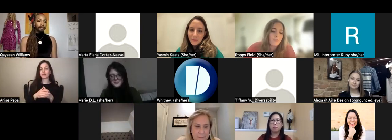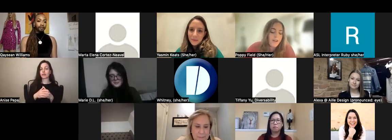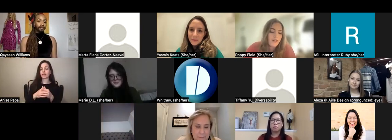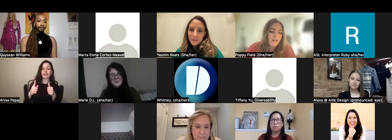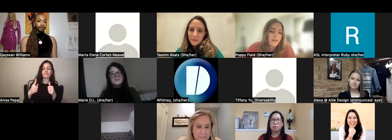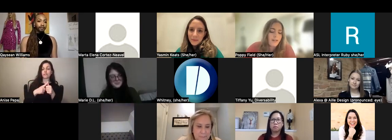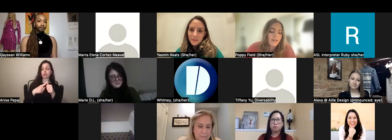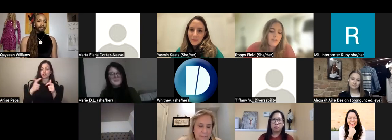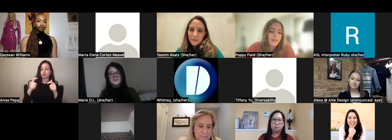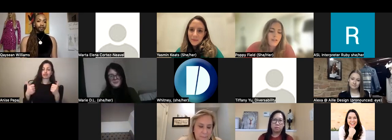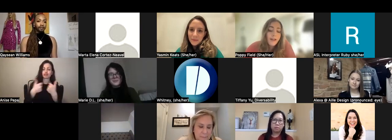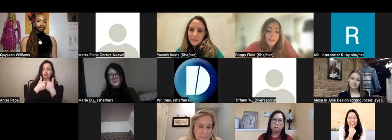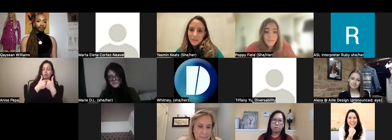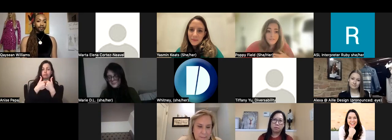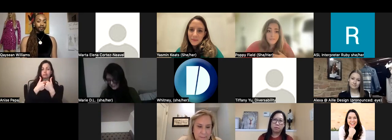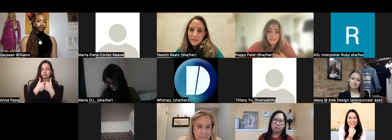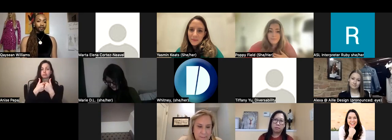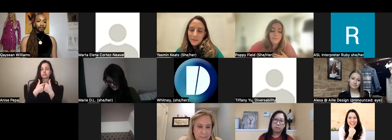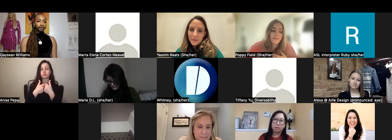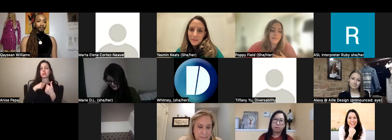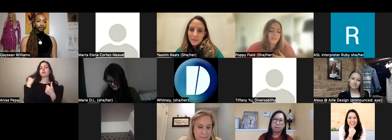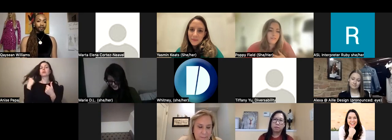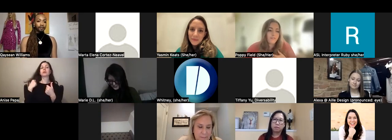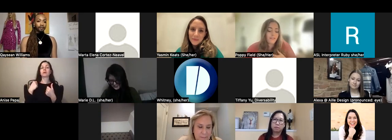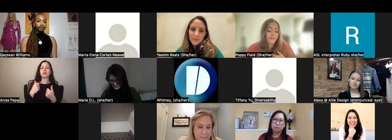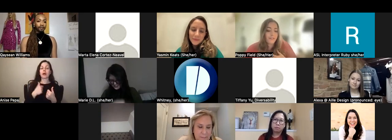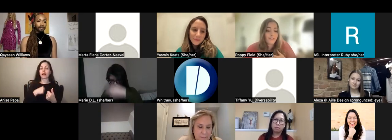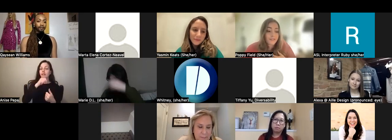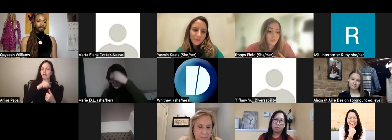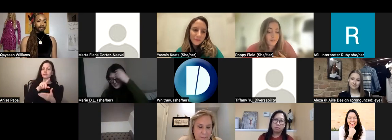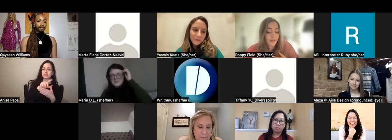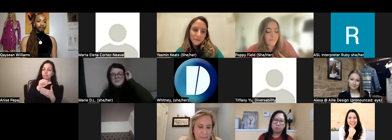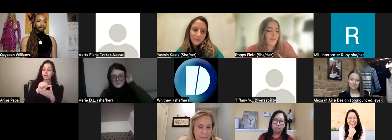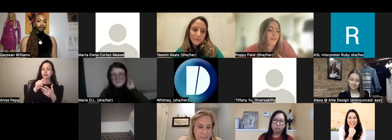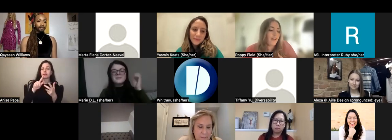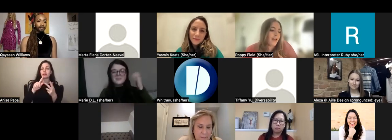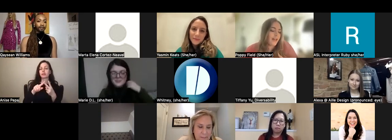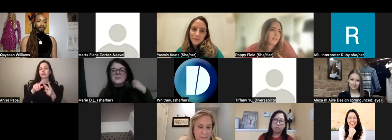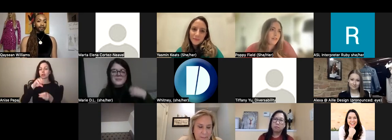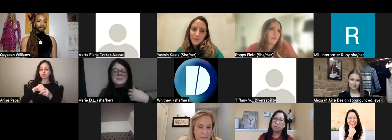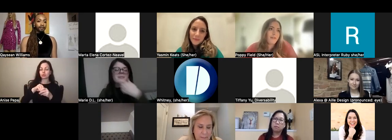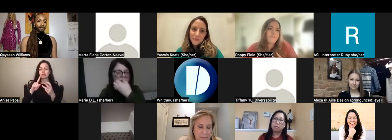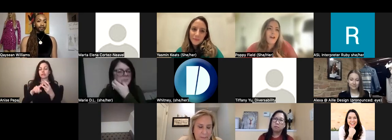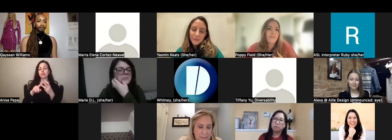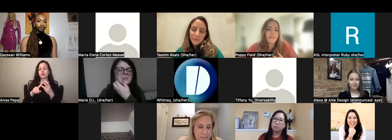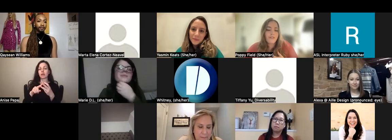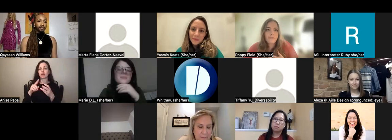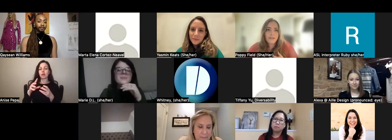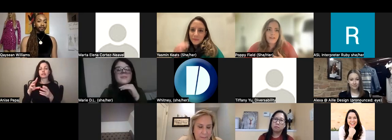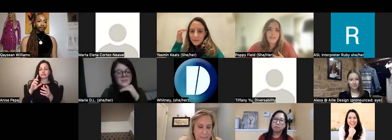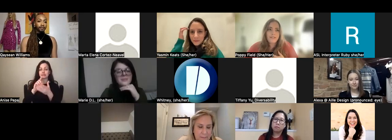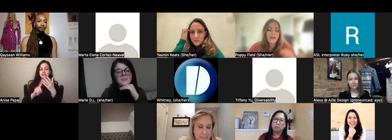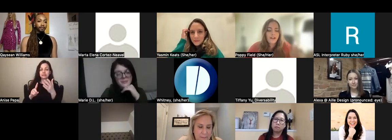hurdle, where I love accessibility, I love inclusive design, I love accessible design. And about 5 years ago,